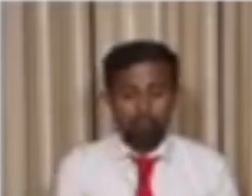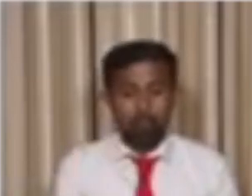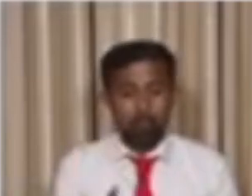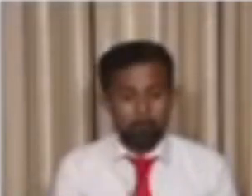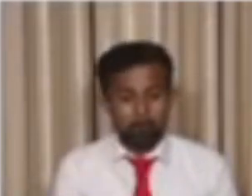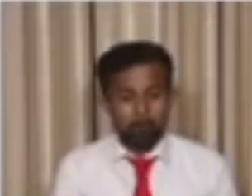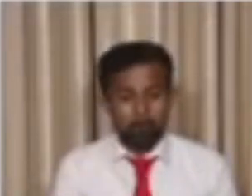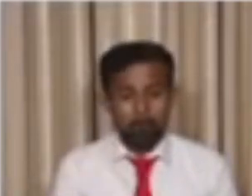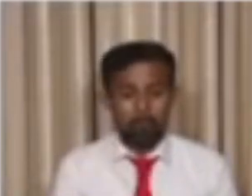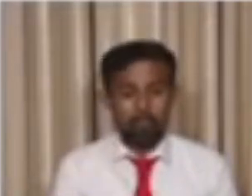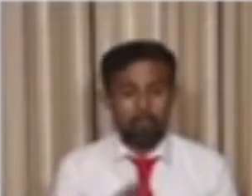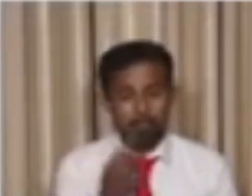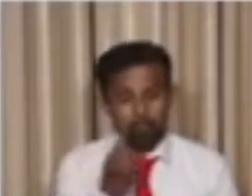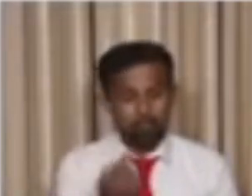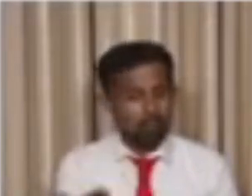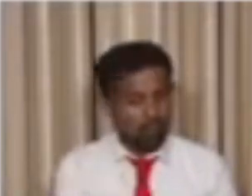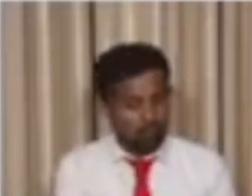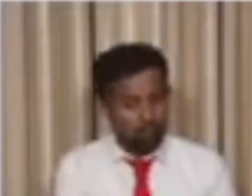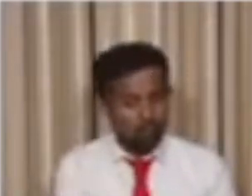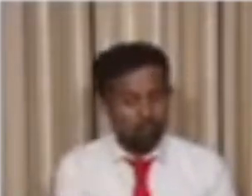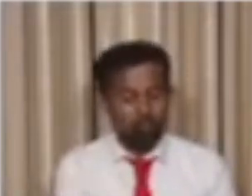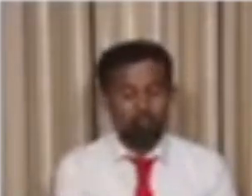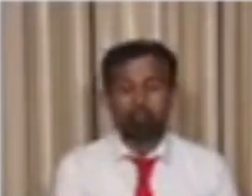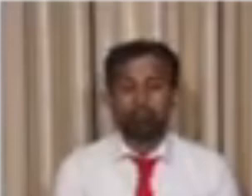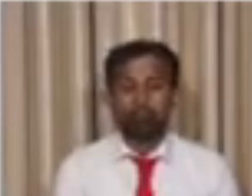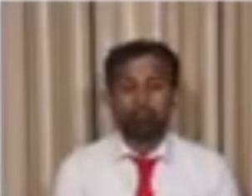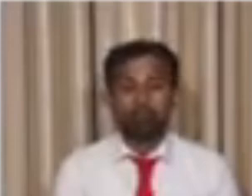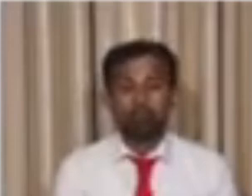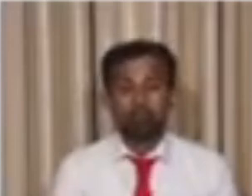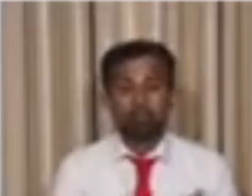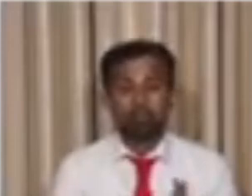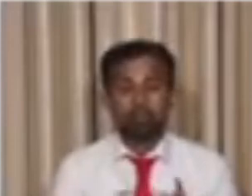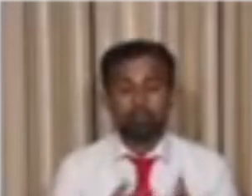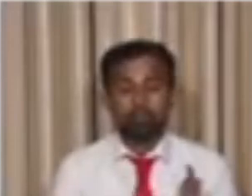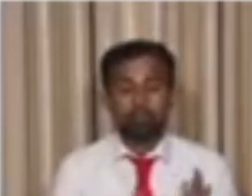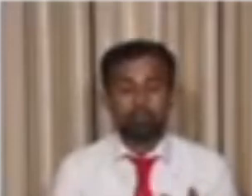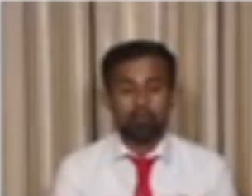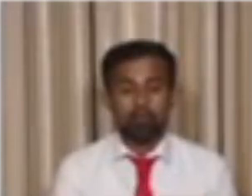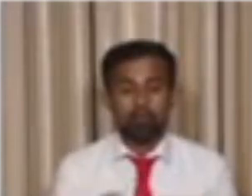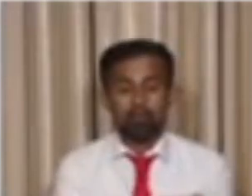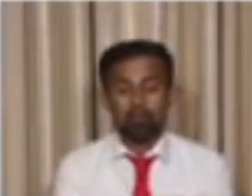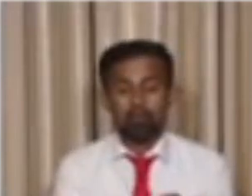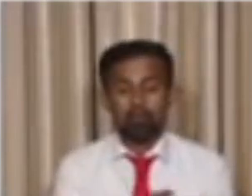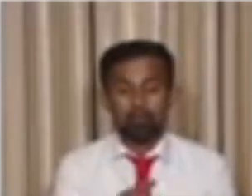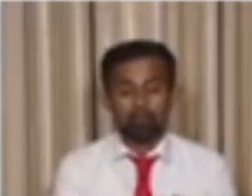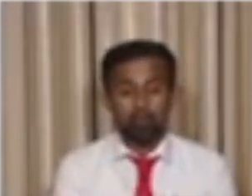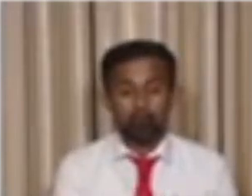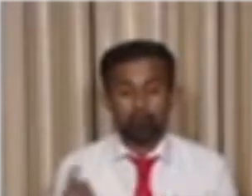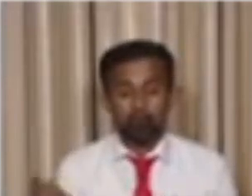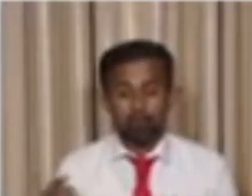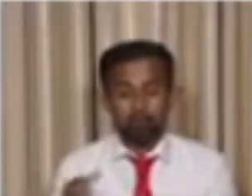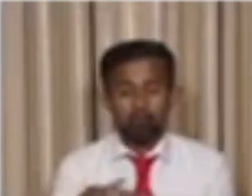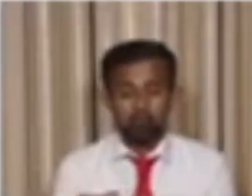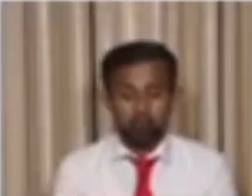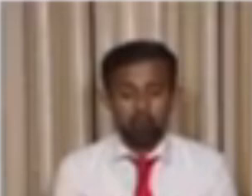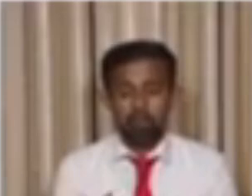citizenship, to support the Srimashastri Pact. Honorable, please wind up. Have supported the India-Pakistani citizenship